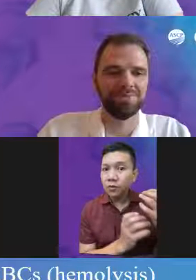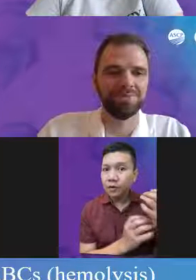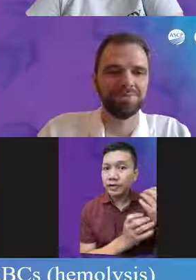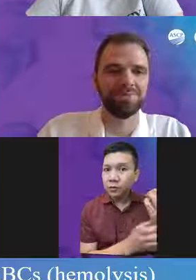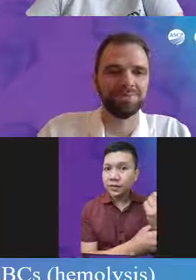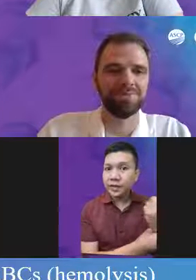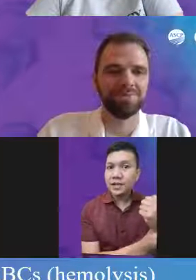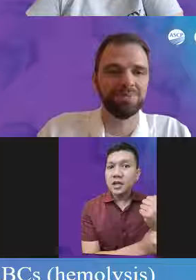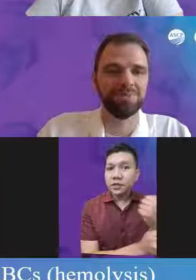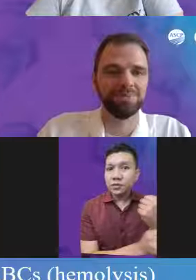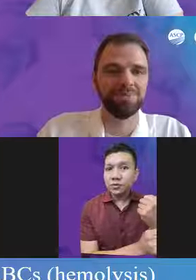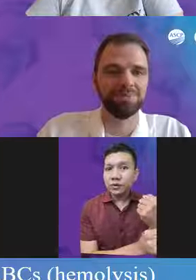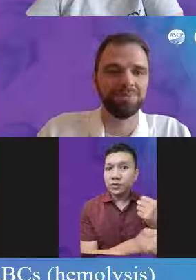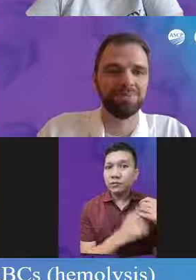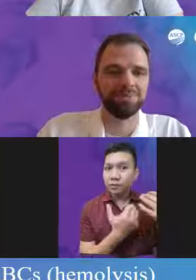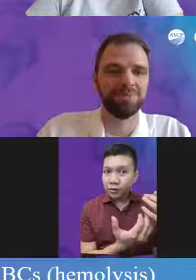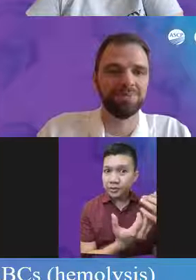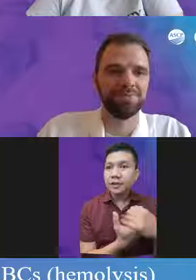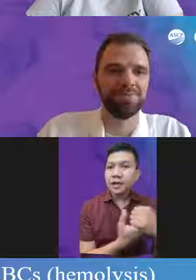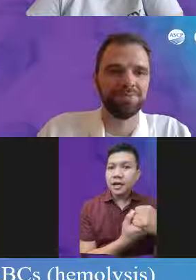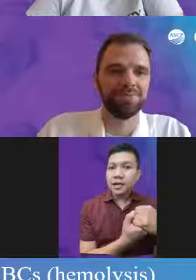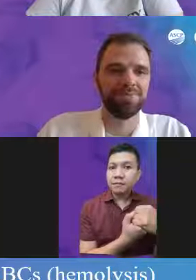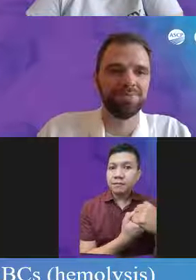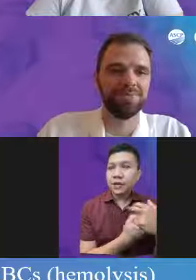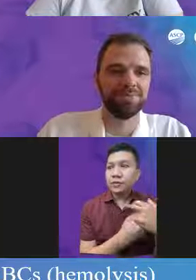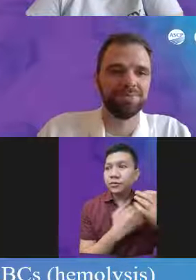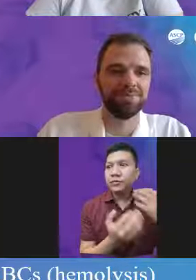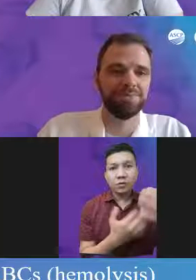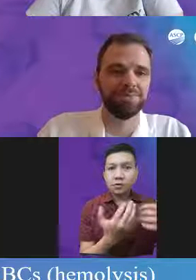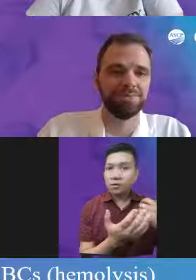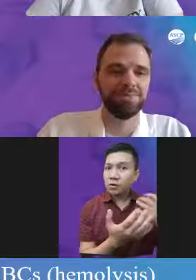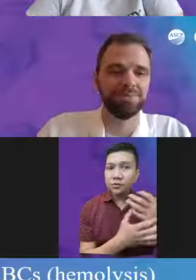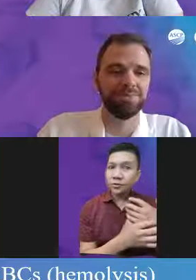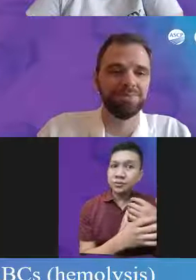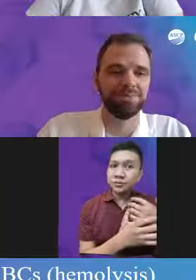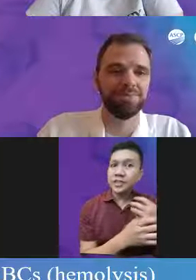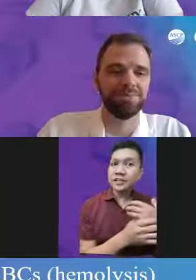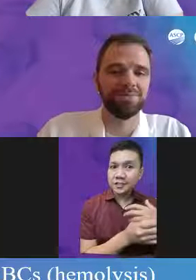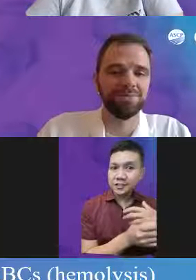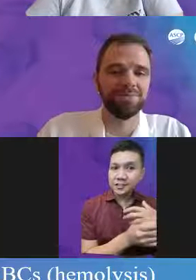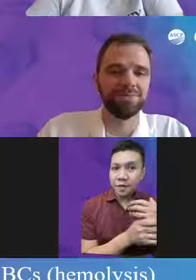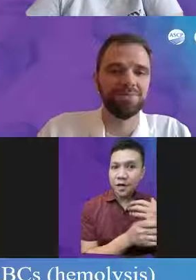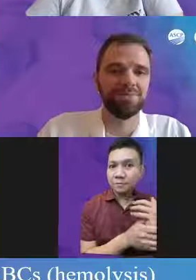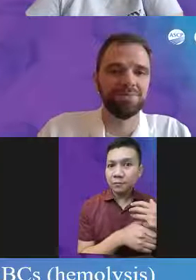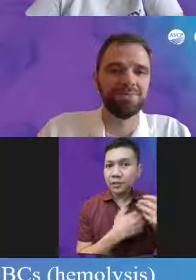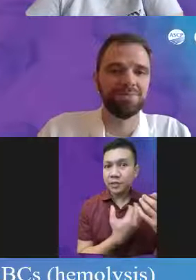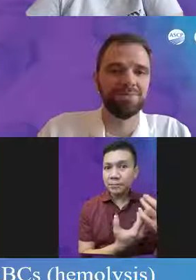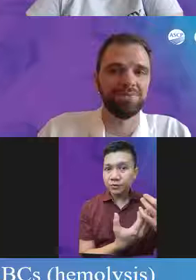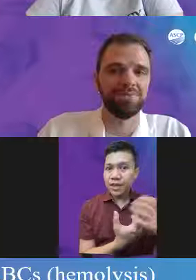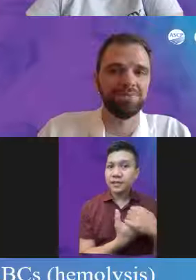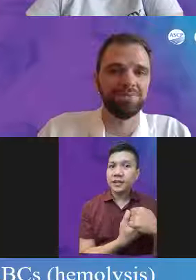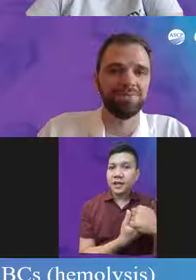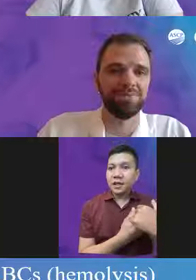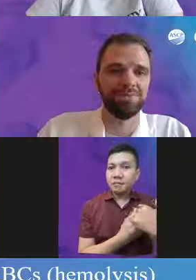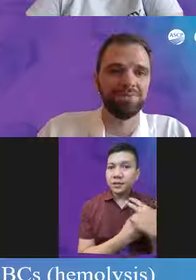make correlate your report. And you do all your due diligence when it comes